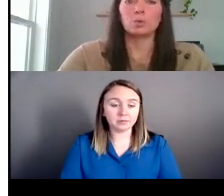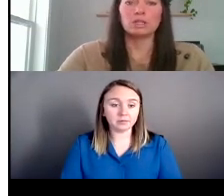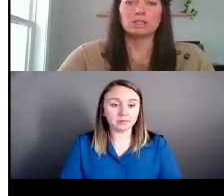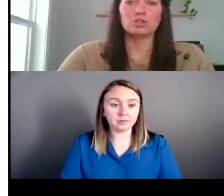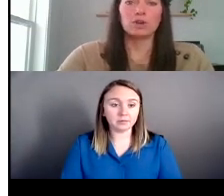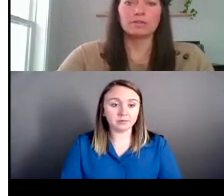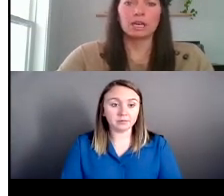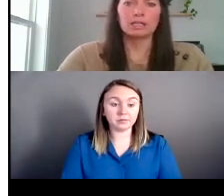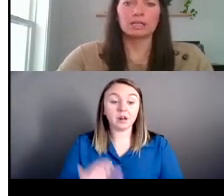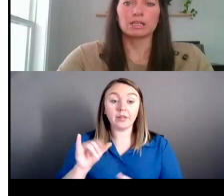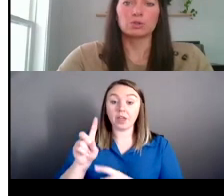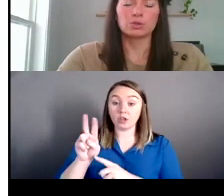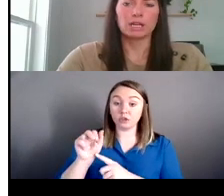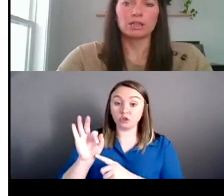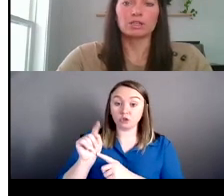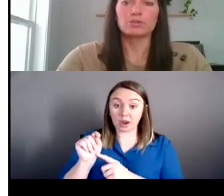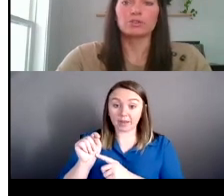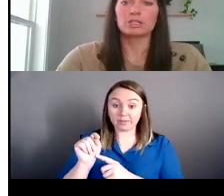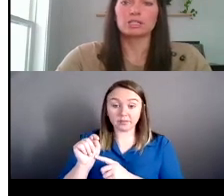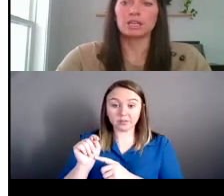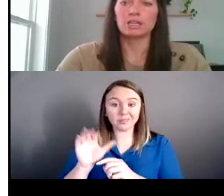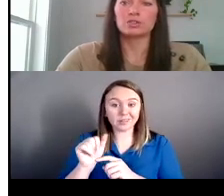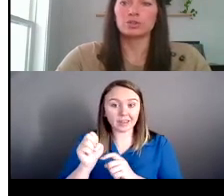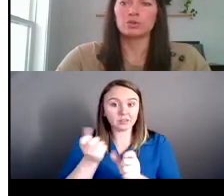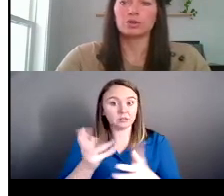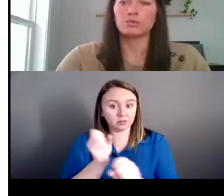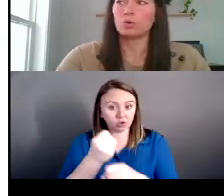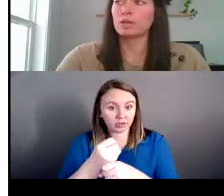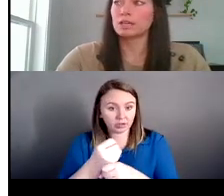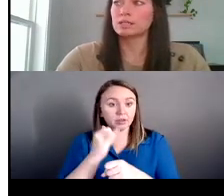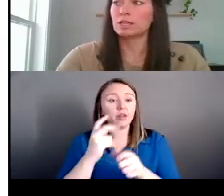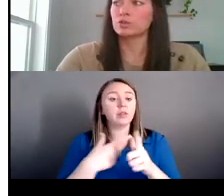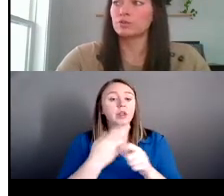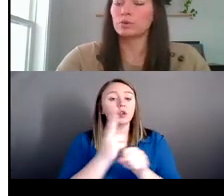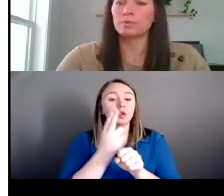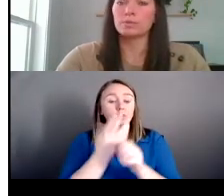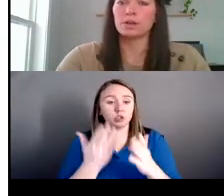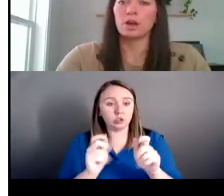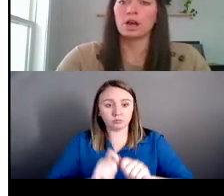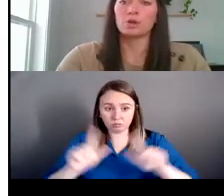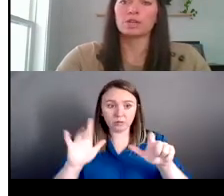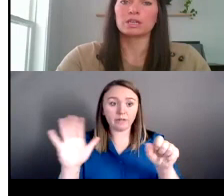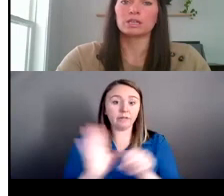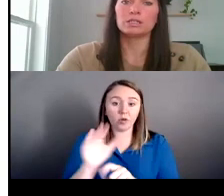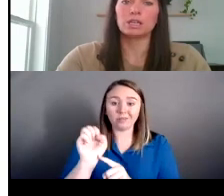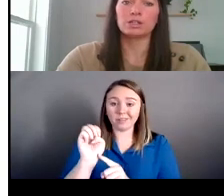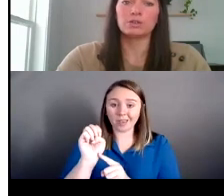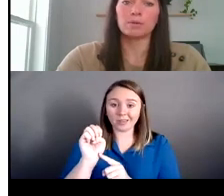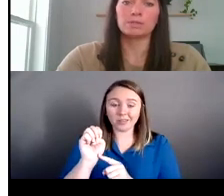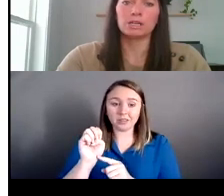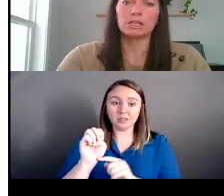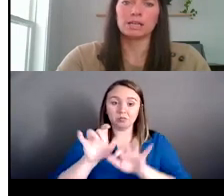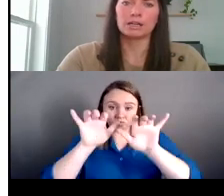So once the draft case is created, the user is taken to their full case entry form where they can